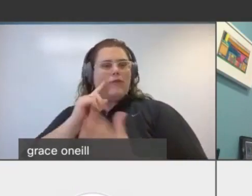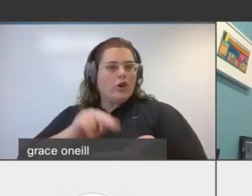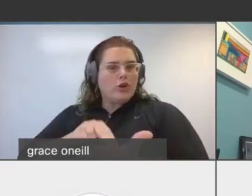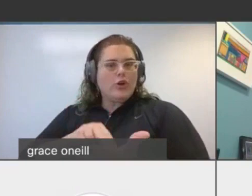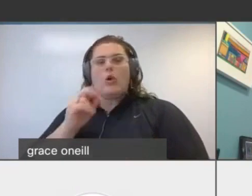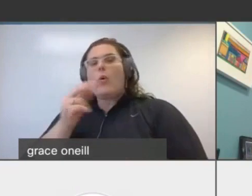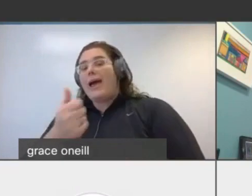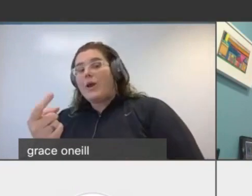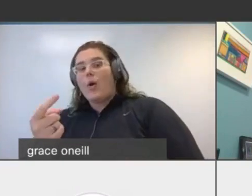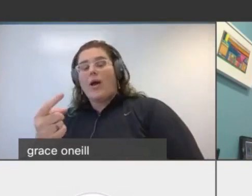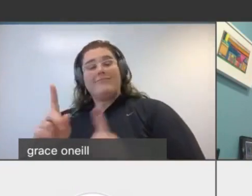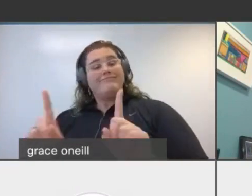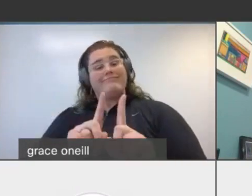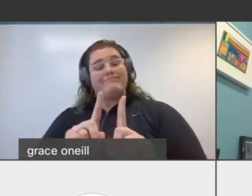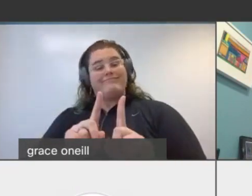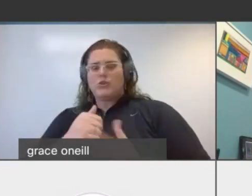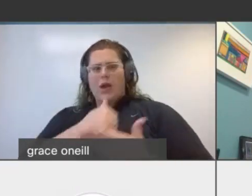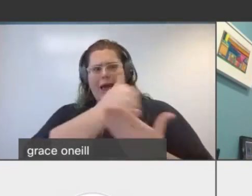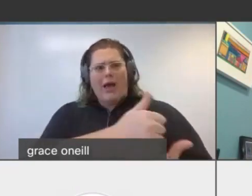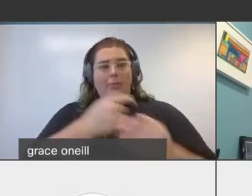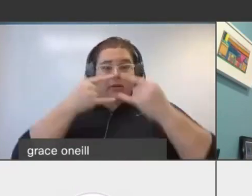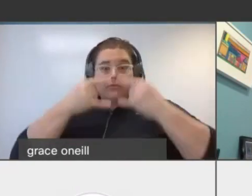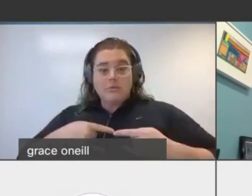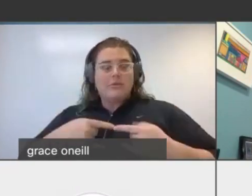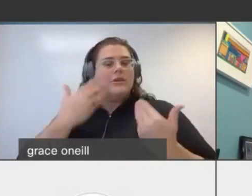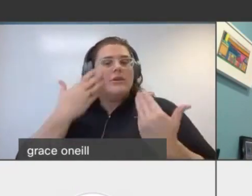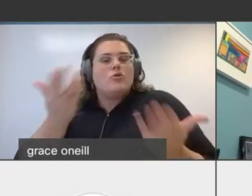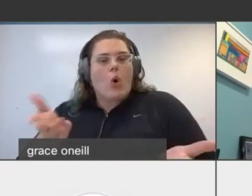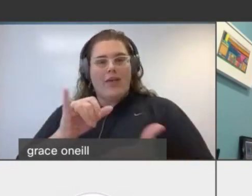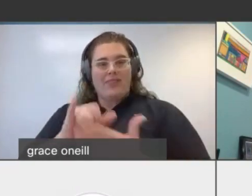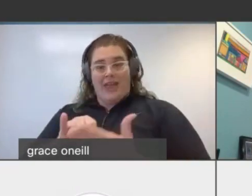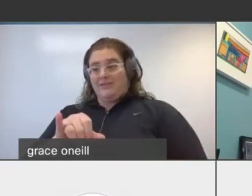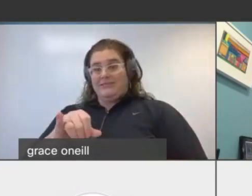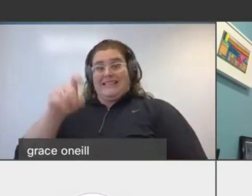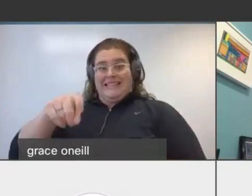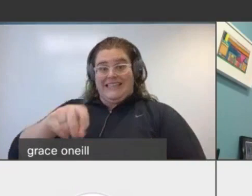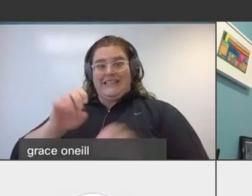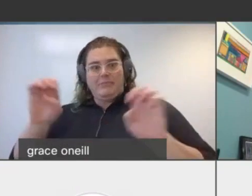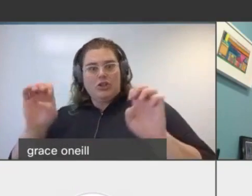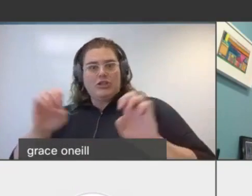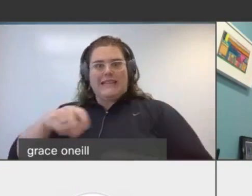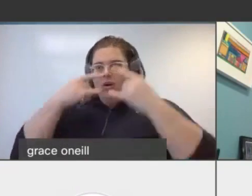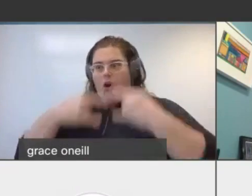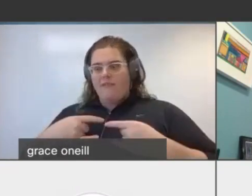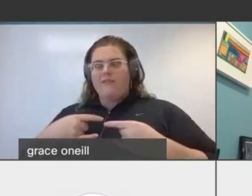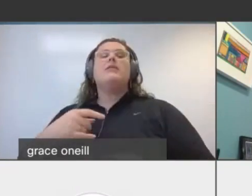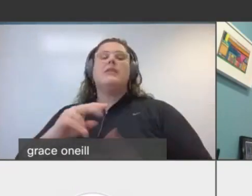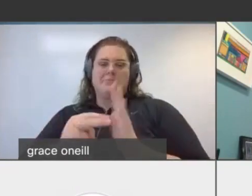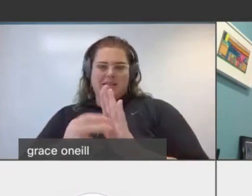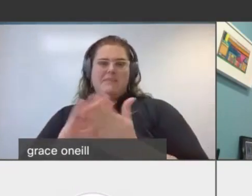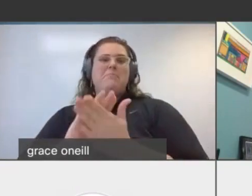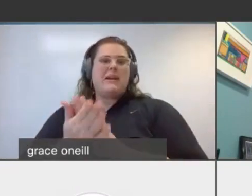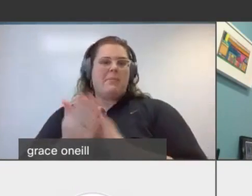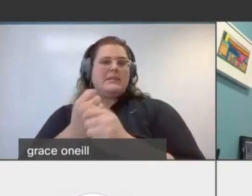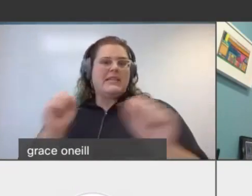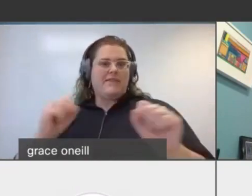was there to help remove a mask to know that the mask needed to be removed, and it becomes a serious safety concern. And so